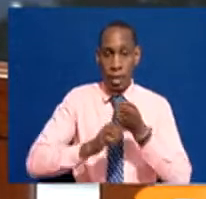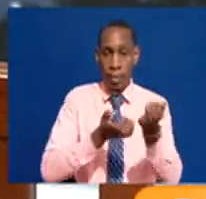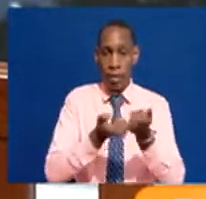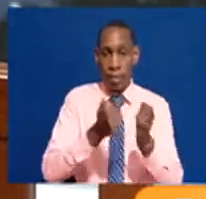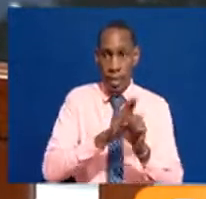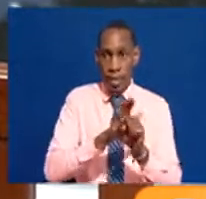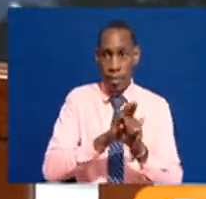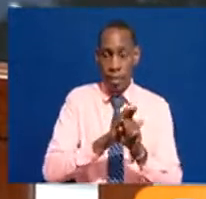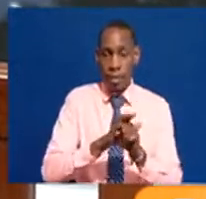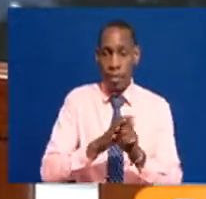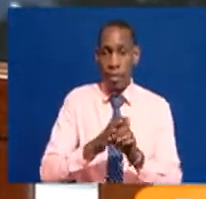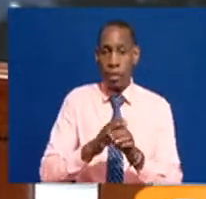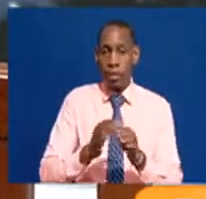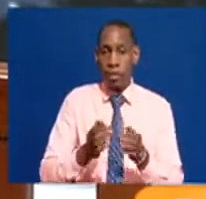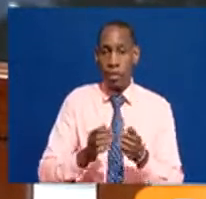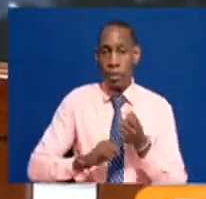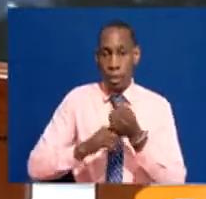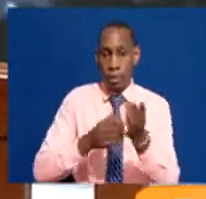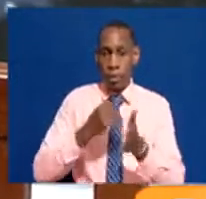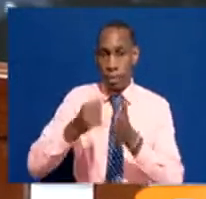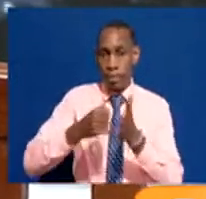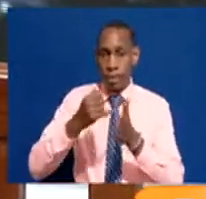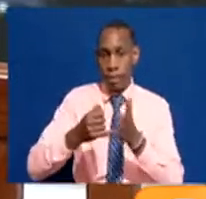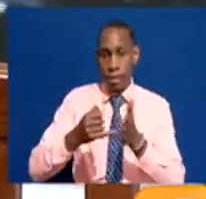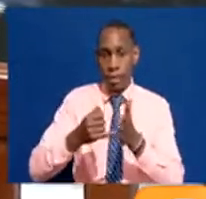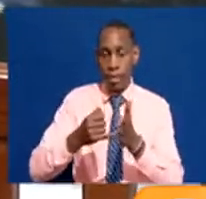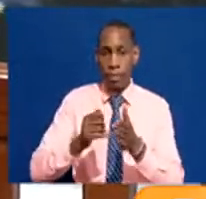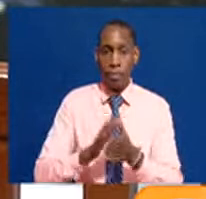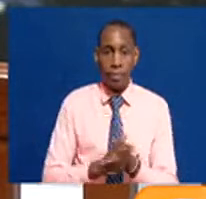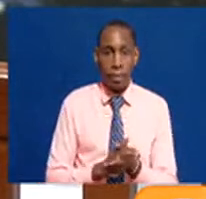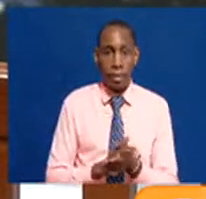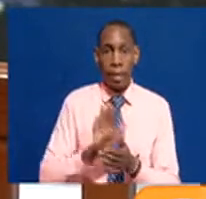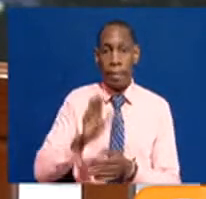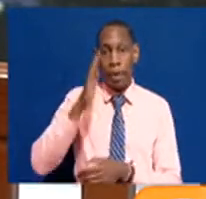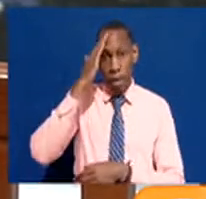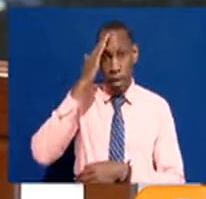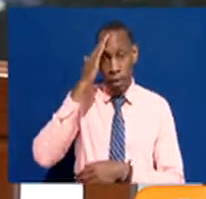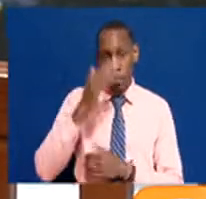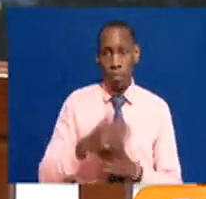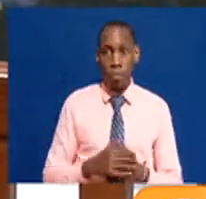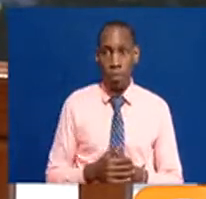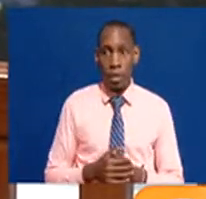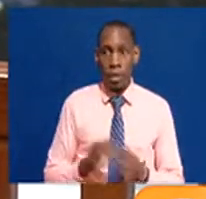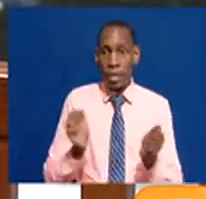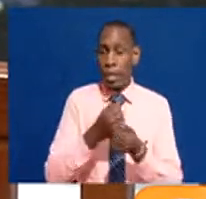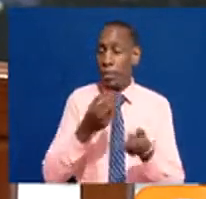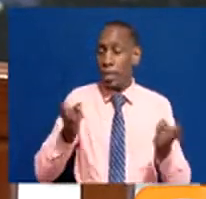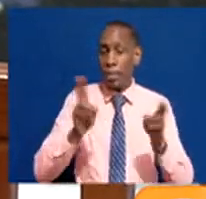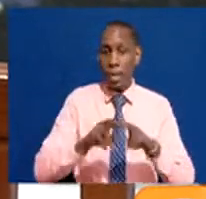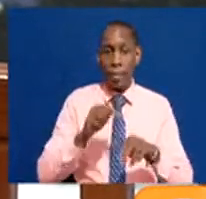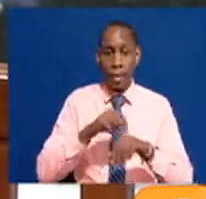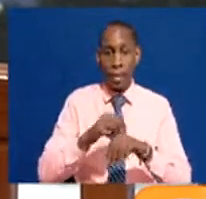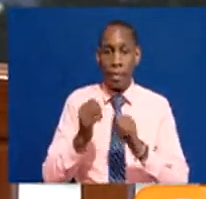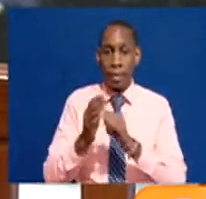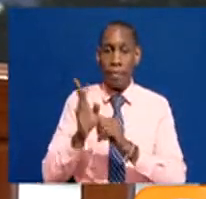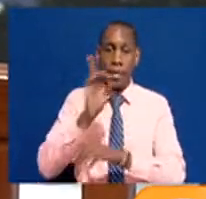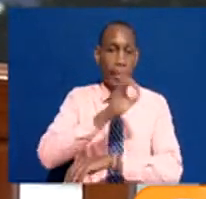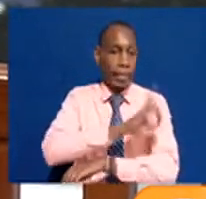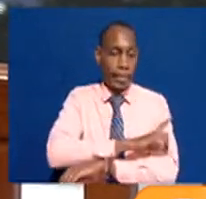more manufacturing plants in this country. So, you know, it's not something that can happen within 14